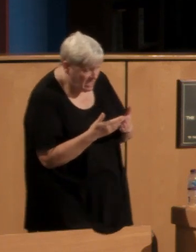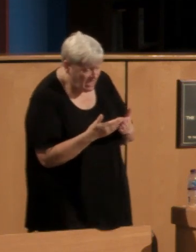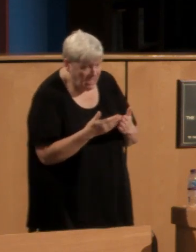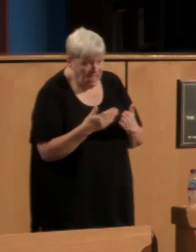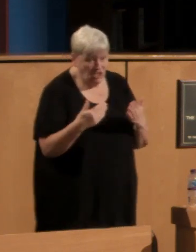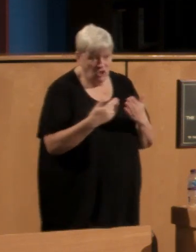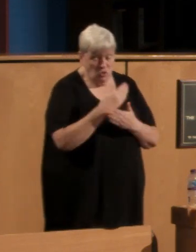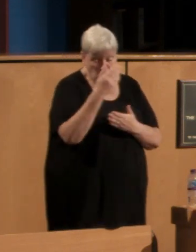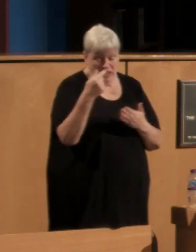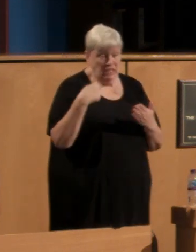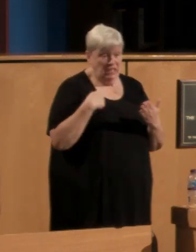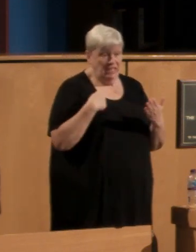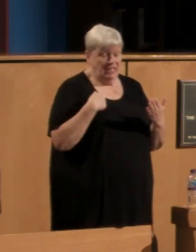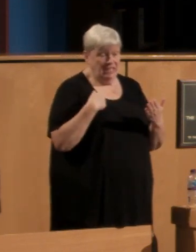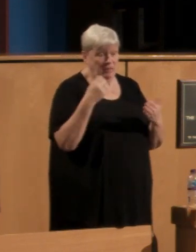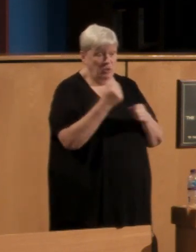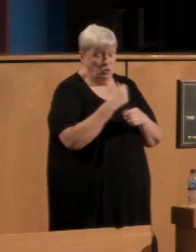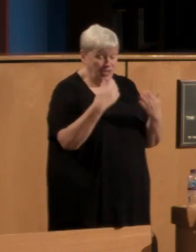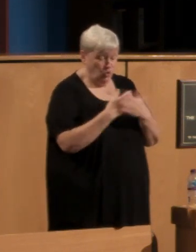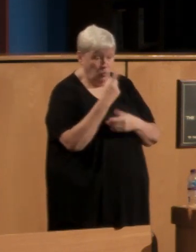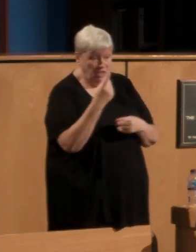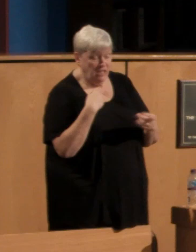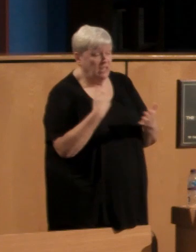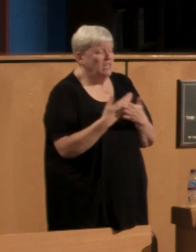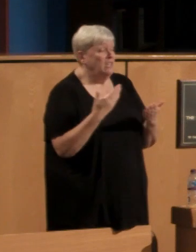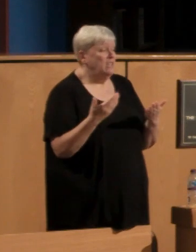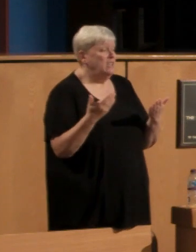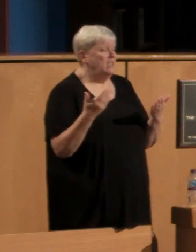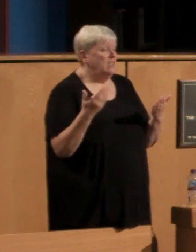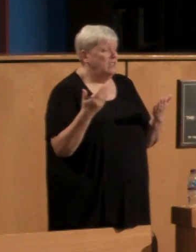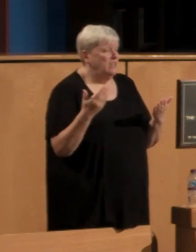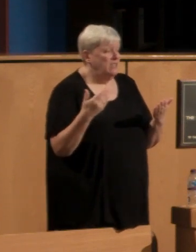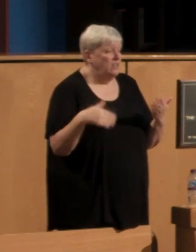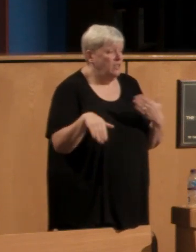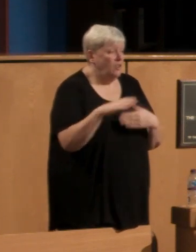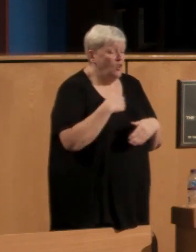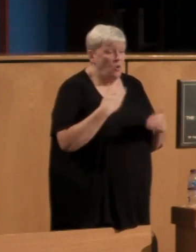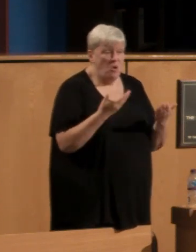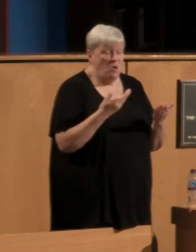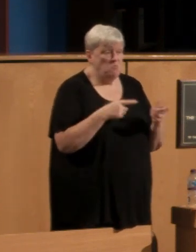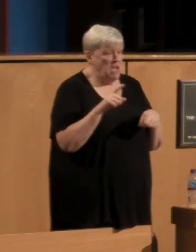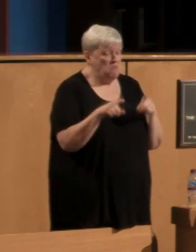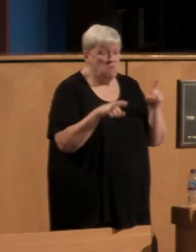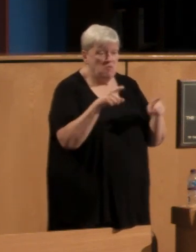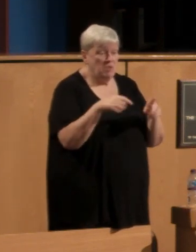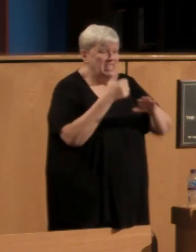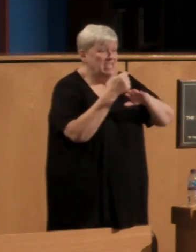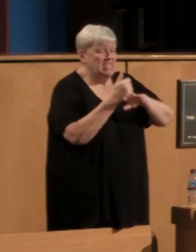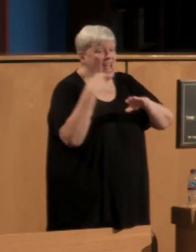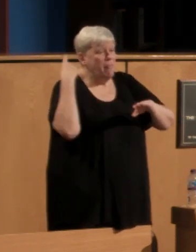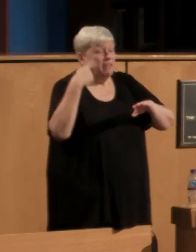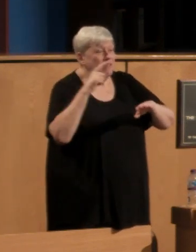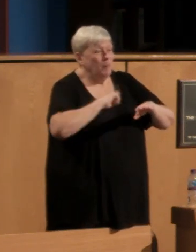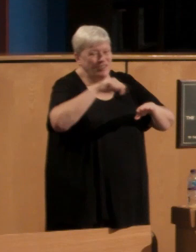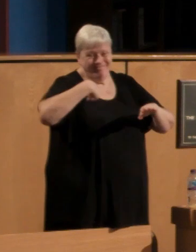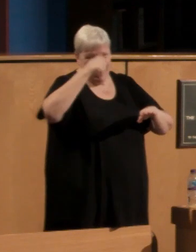the one I am currently trying to gradually get written, they are all primarily set in London, because that's what I know, that's